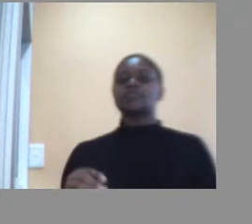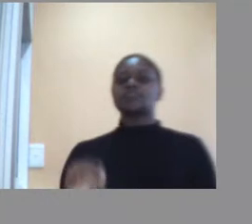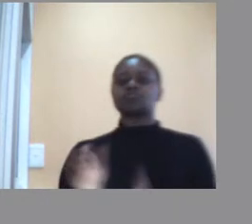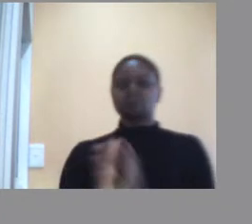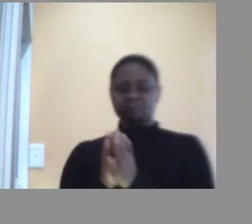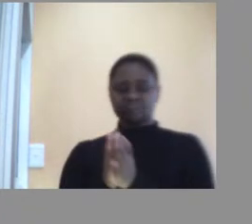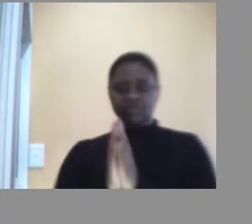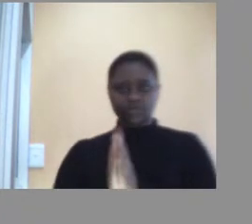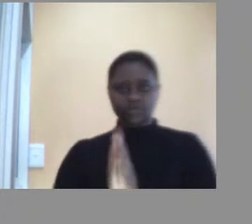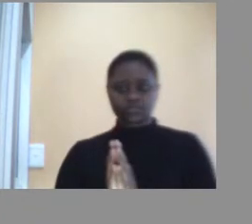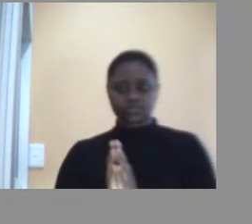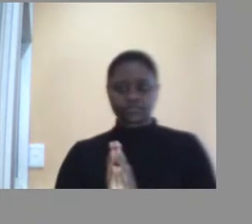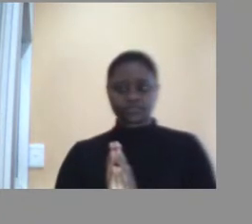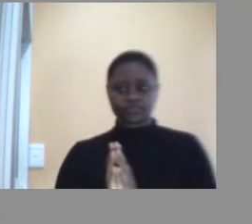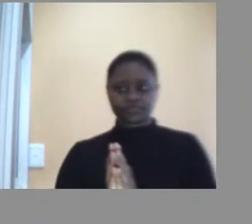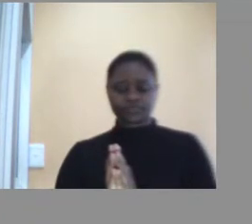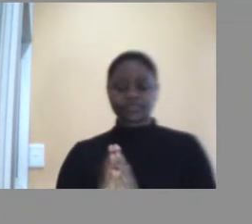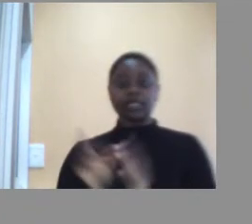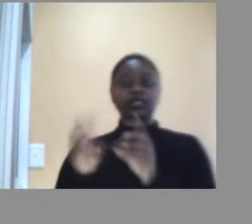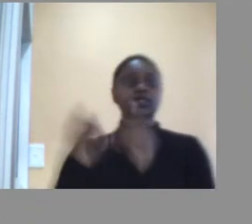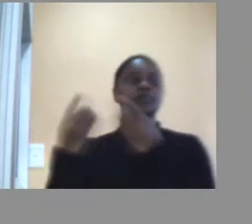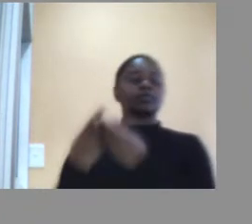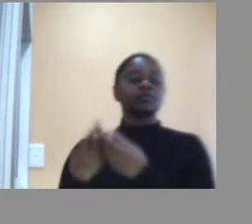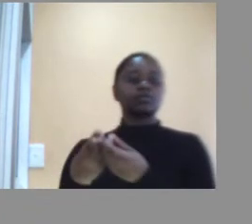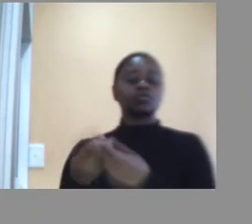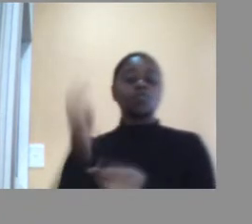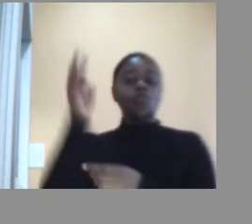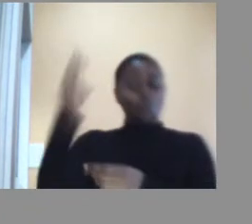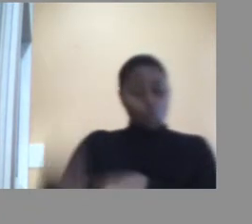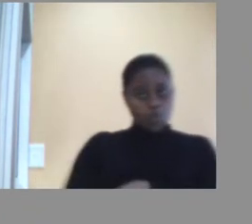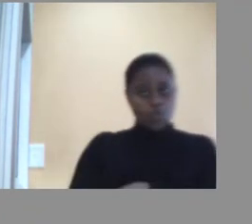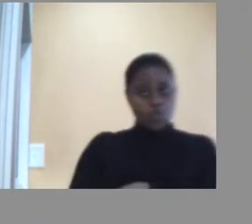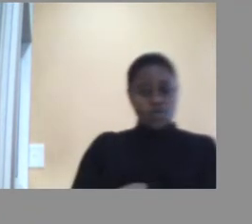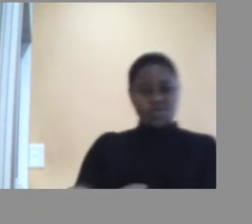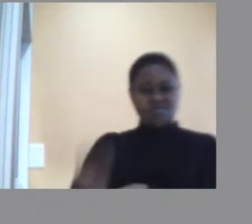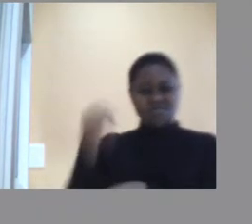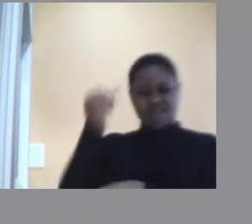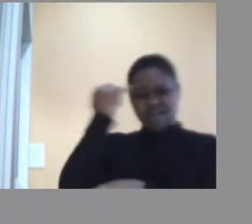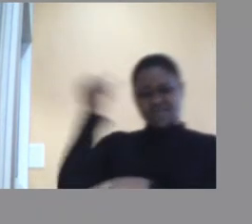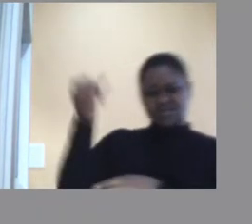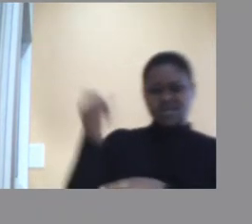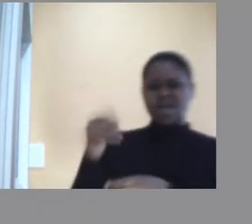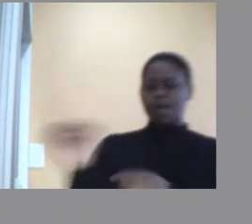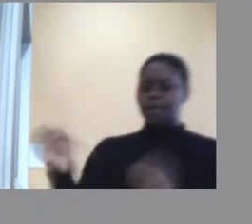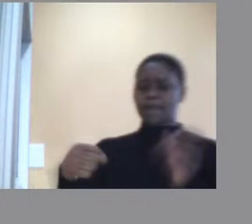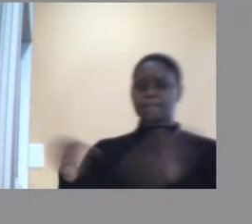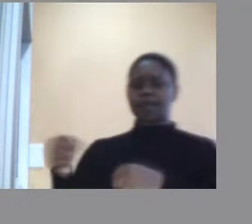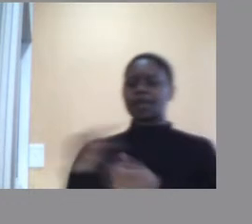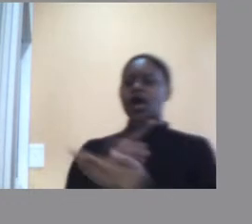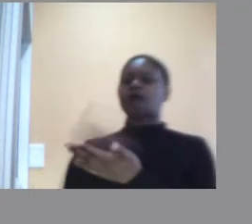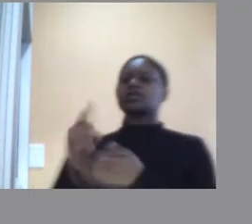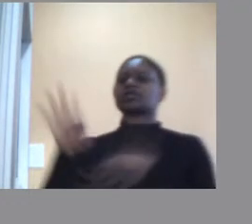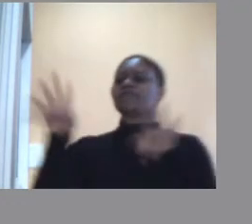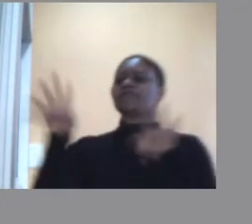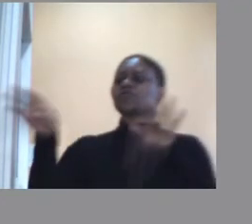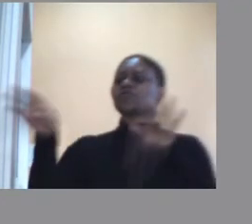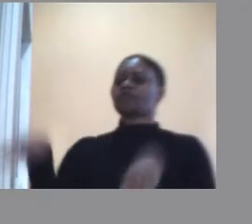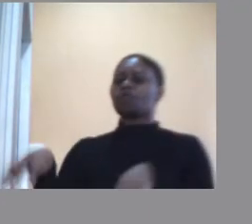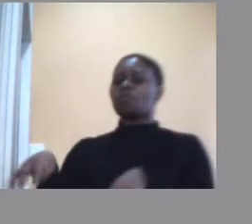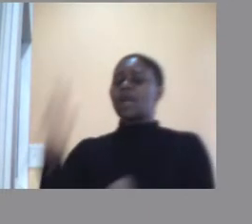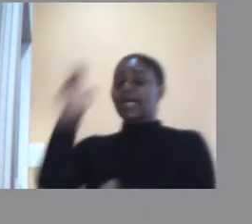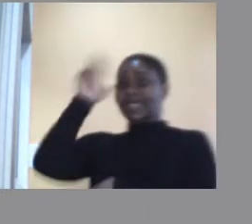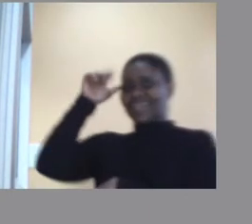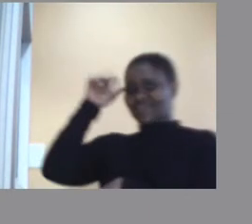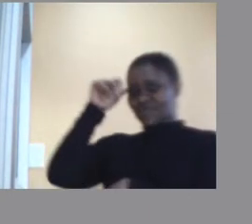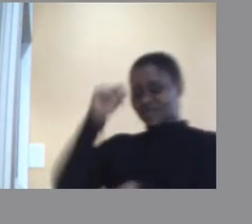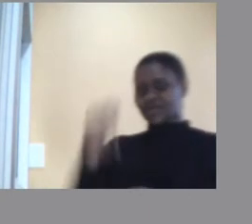applaud the department's good intention of employing 144 additional graduates who